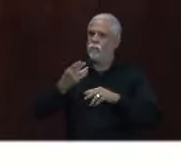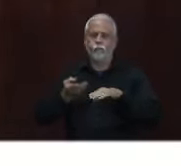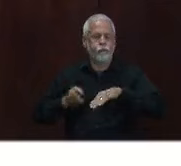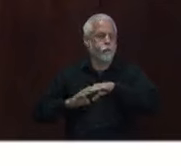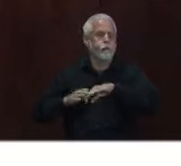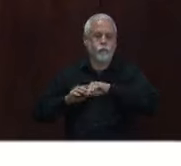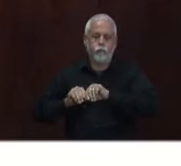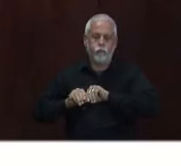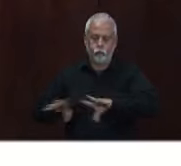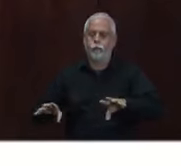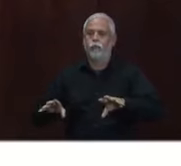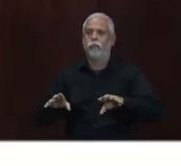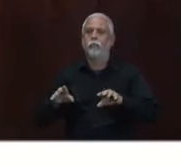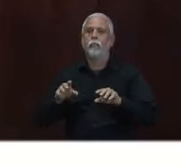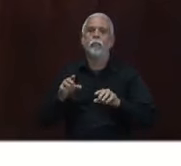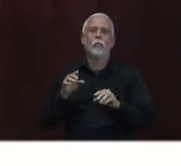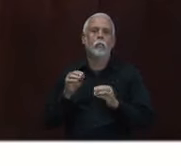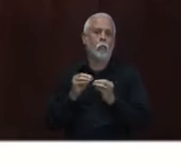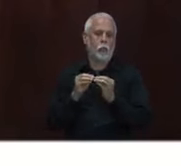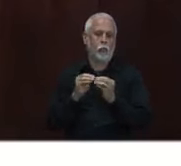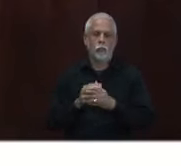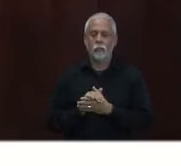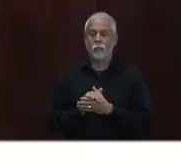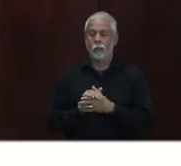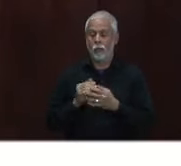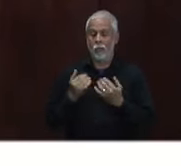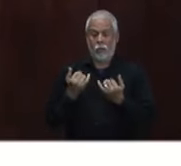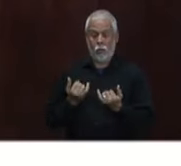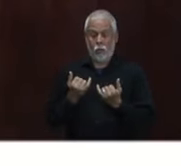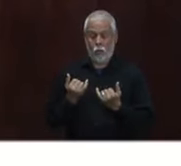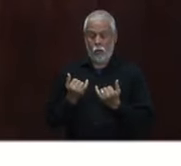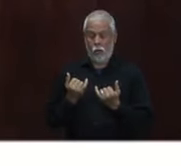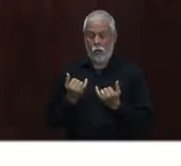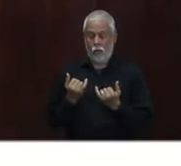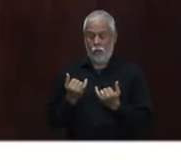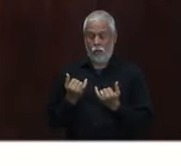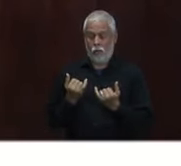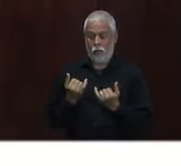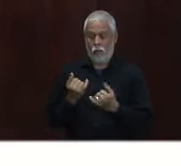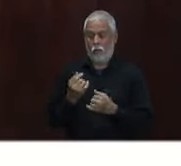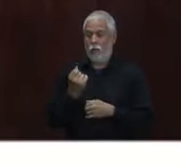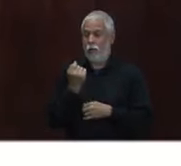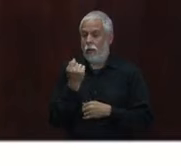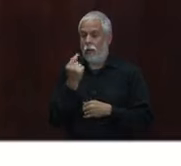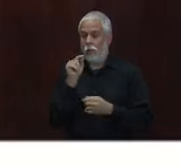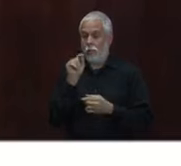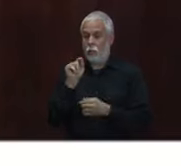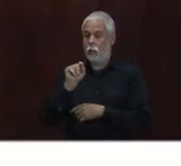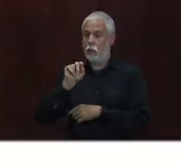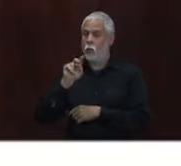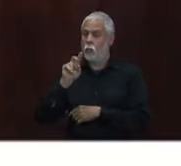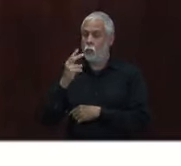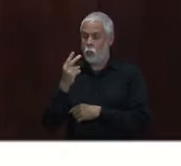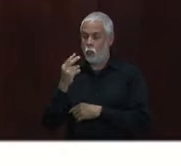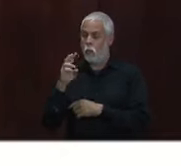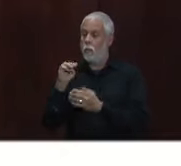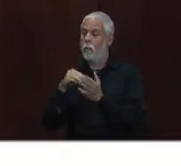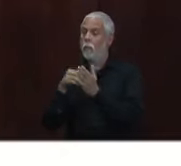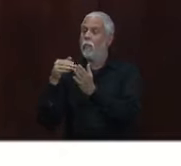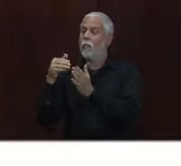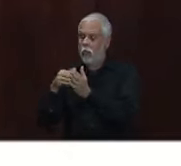of spread in their communities. And currently over 11.2 million cumulative cases of